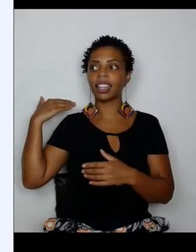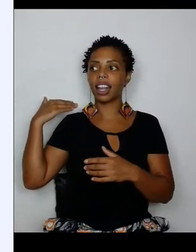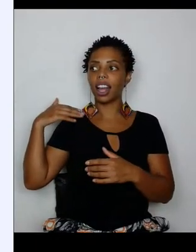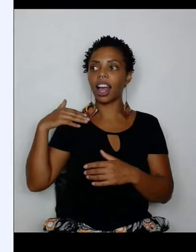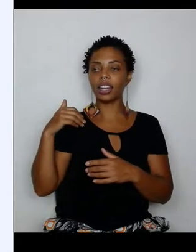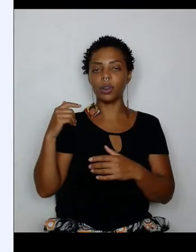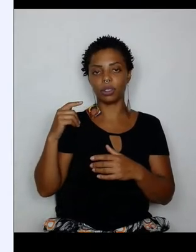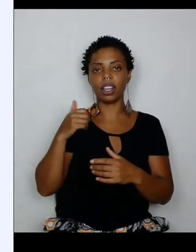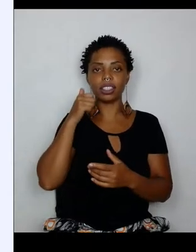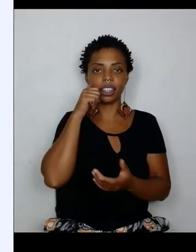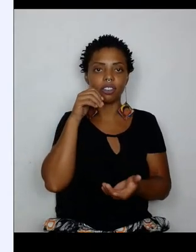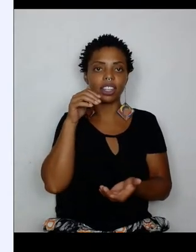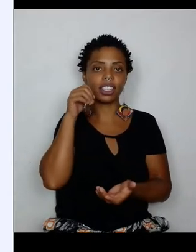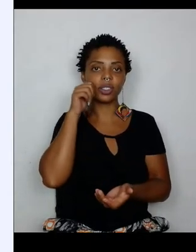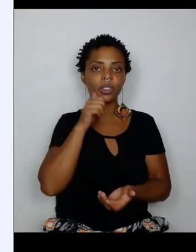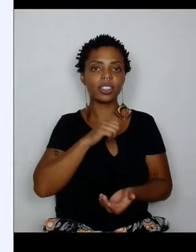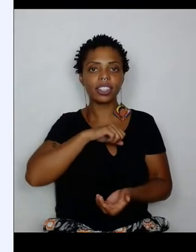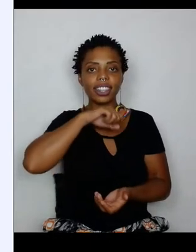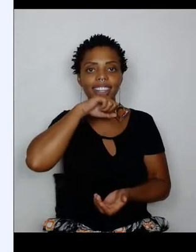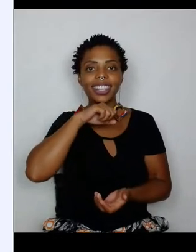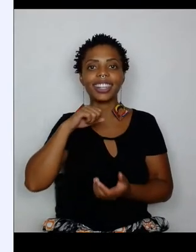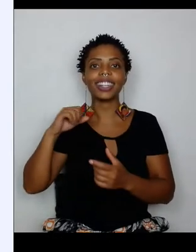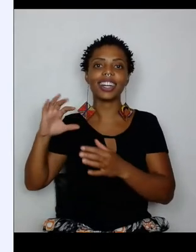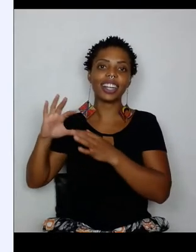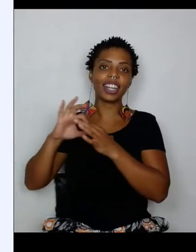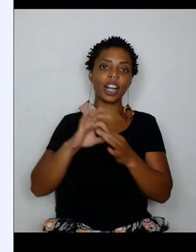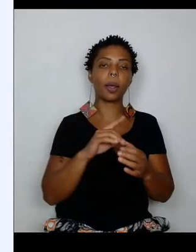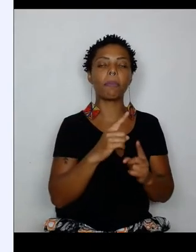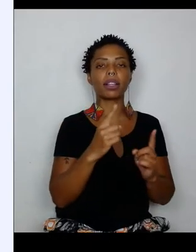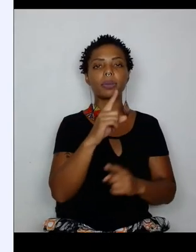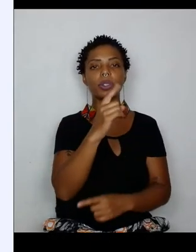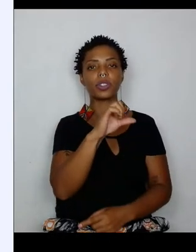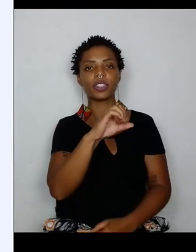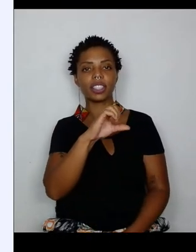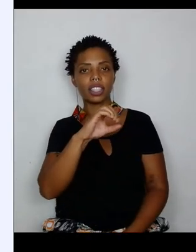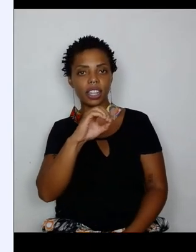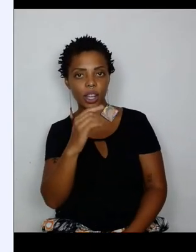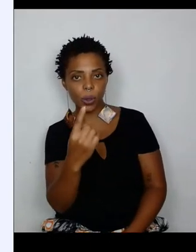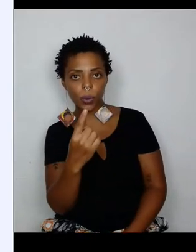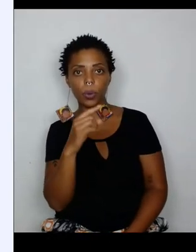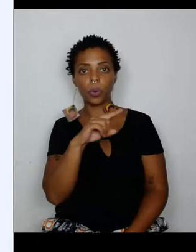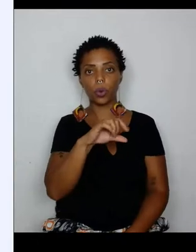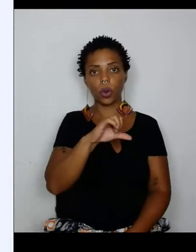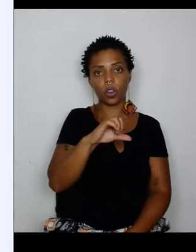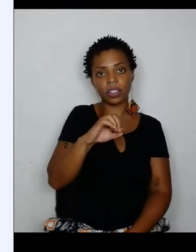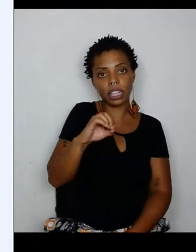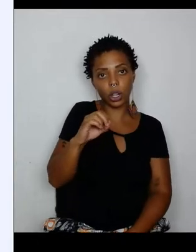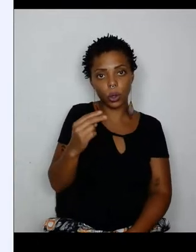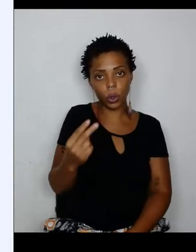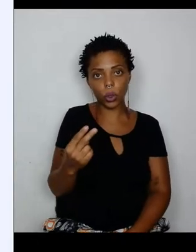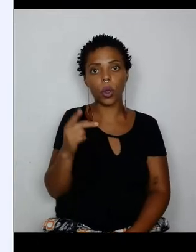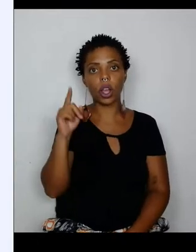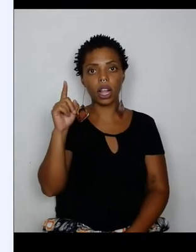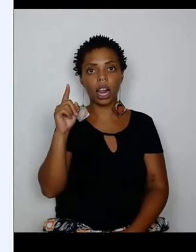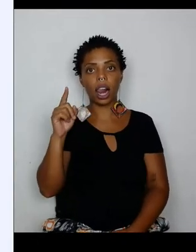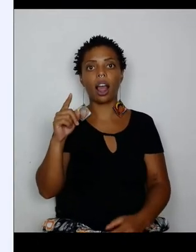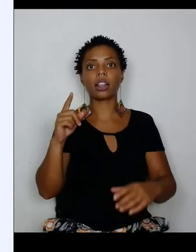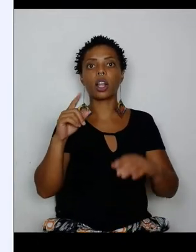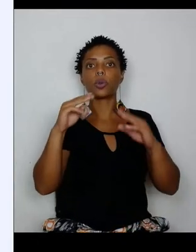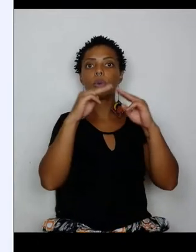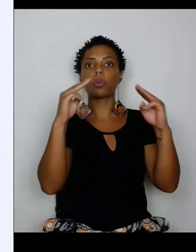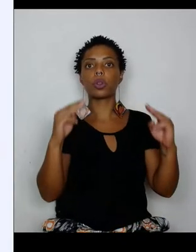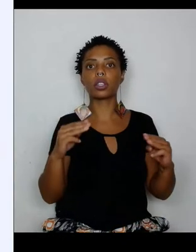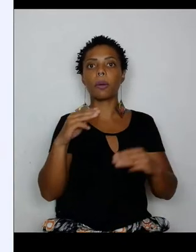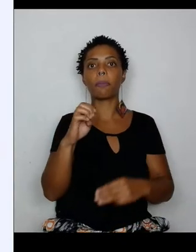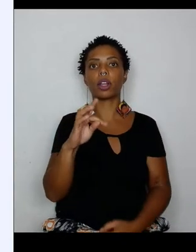two from the metropolitan museum's collection it is a much transformed adaptation of